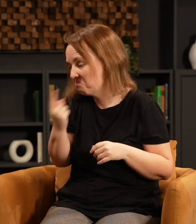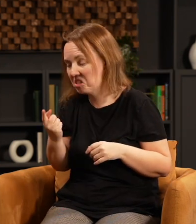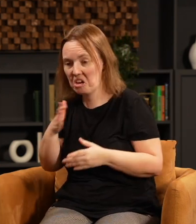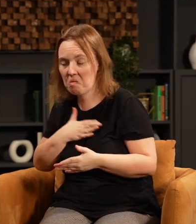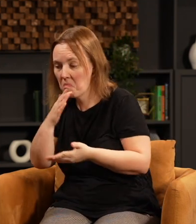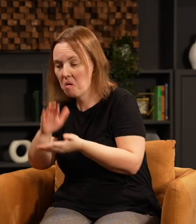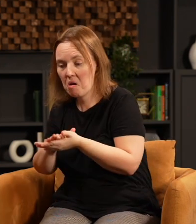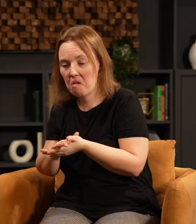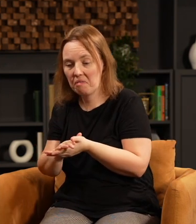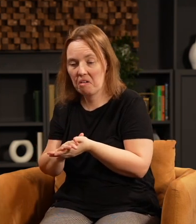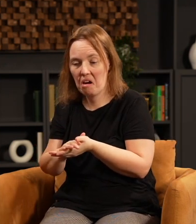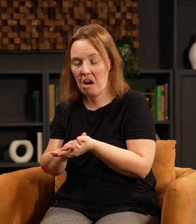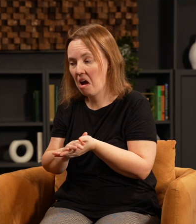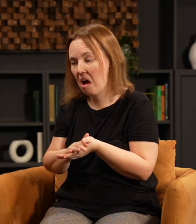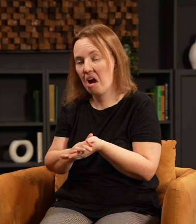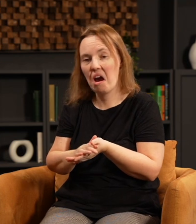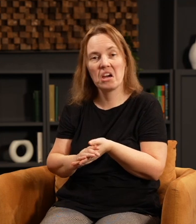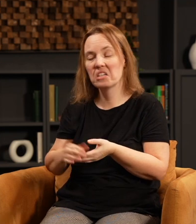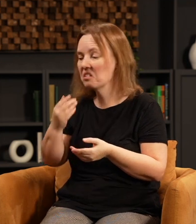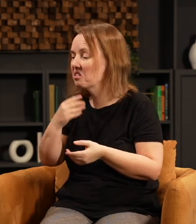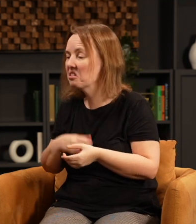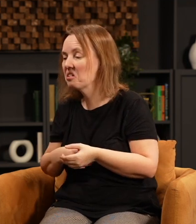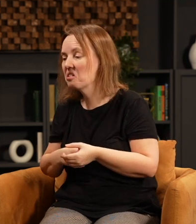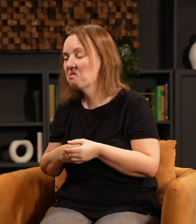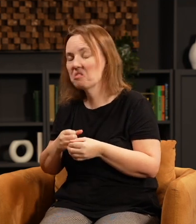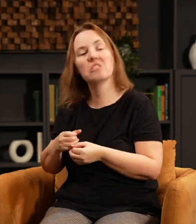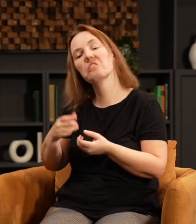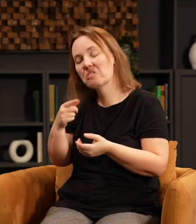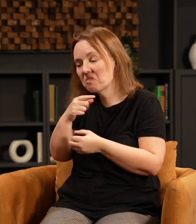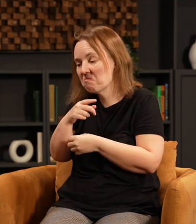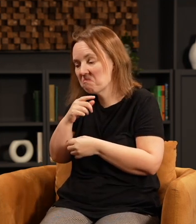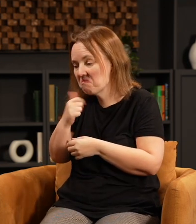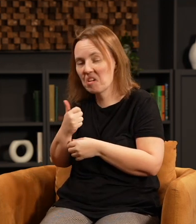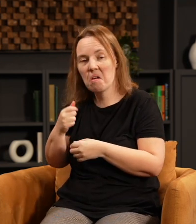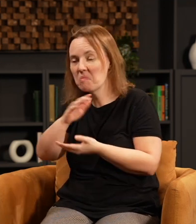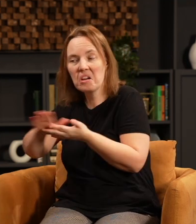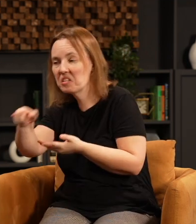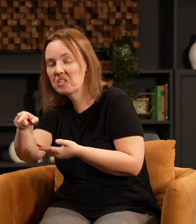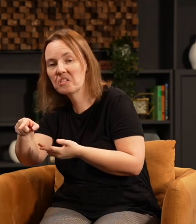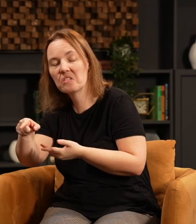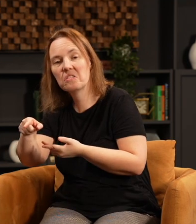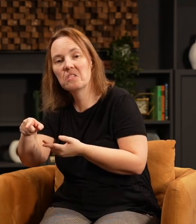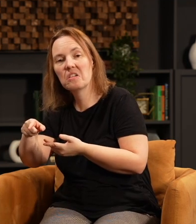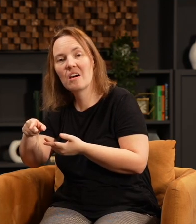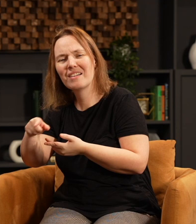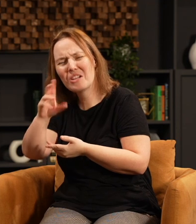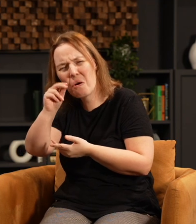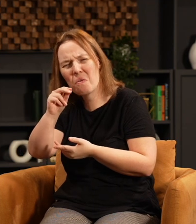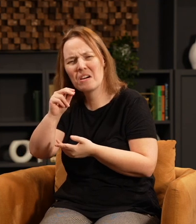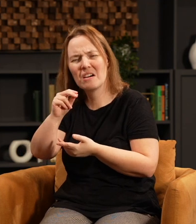well, you know, I'm just going through this thing. Well, go through it with Jesus and love your wife. There's a difference. We have